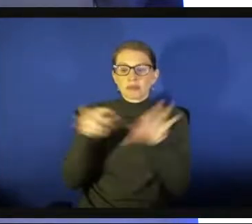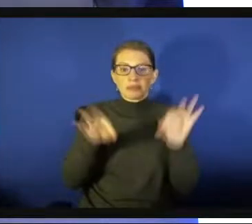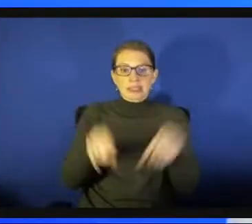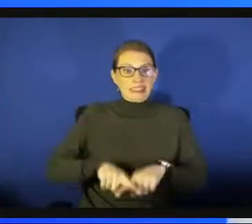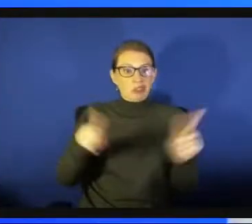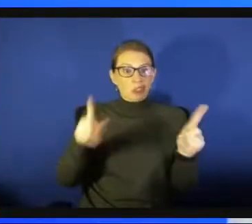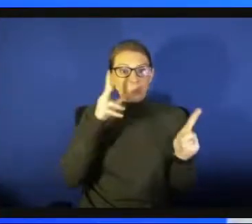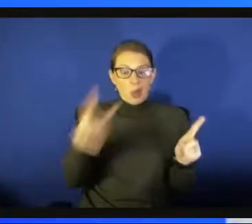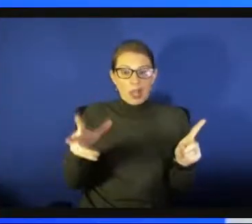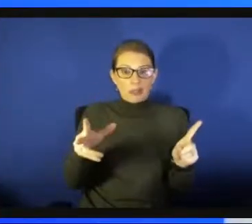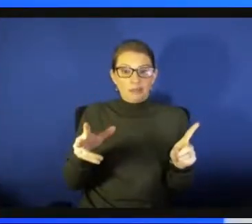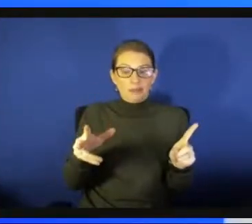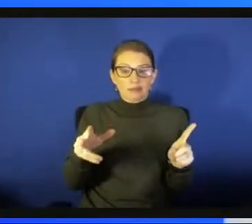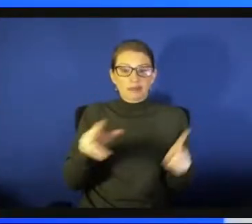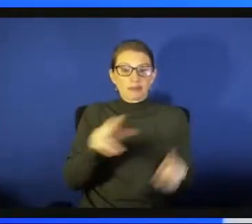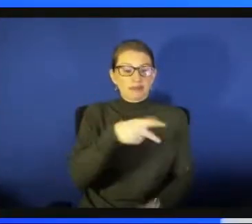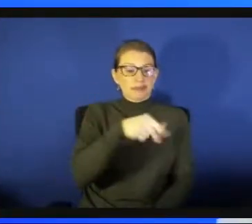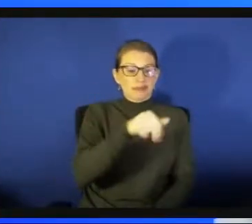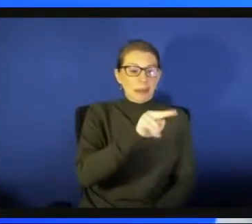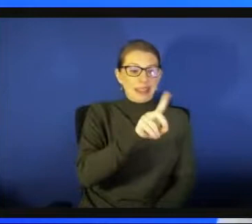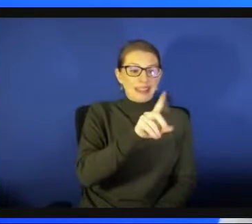lot of it just depends on,